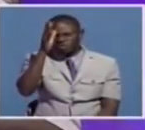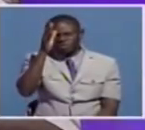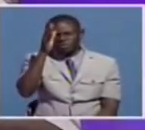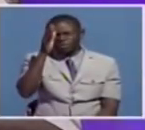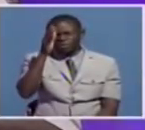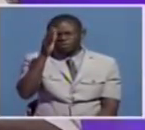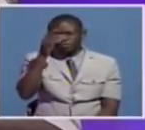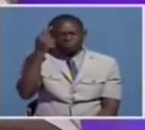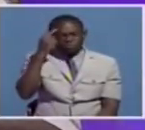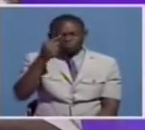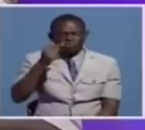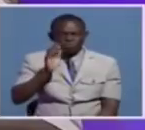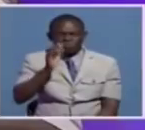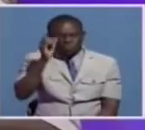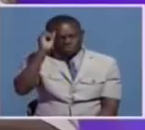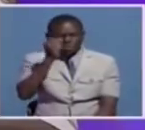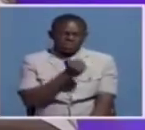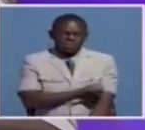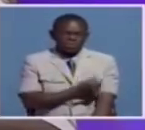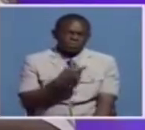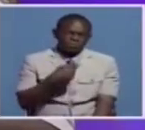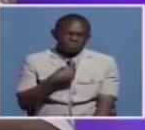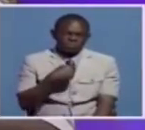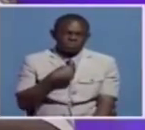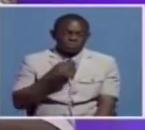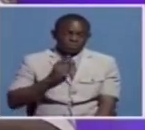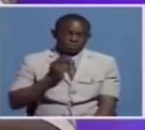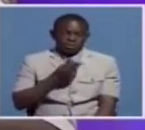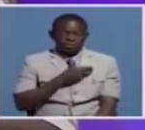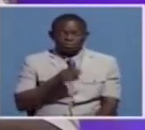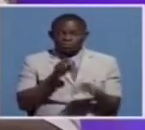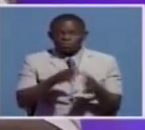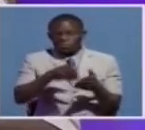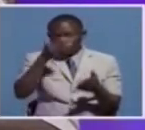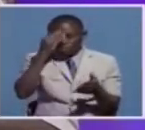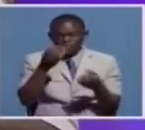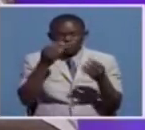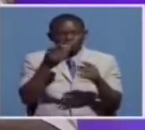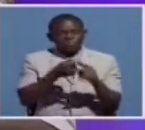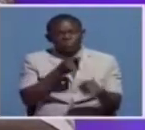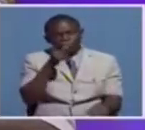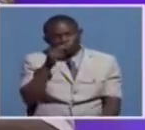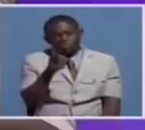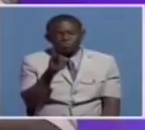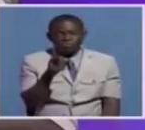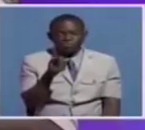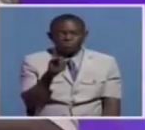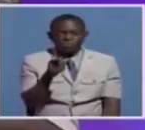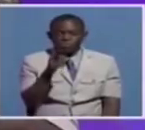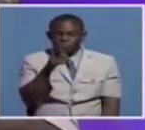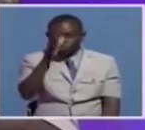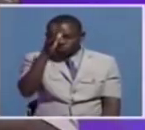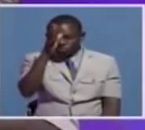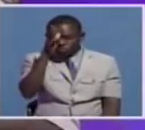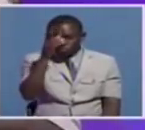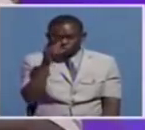We've learned our lessons from you, and we're teaching them to others as well. And we thank you for pointing